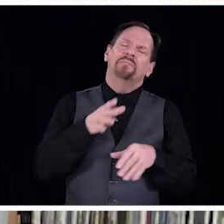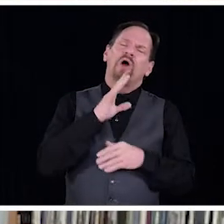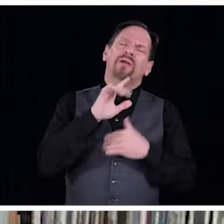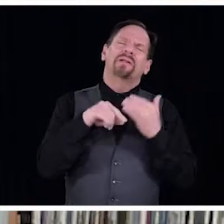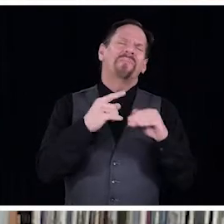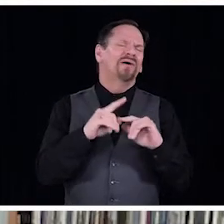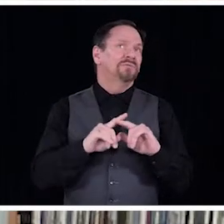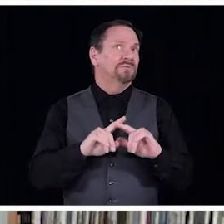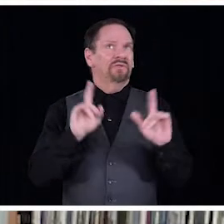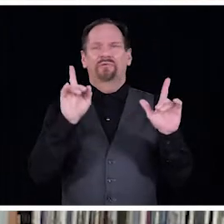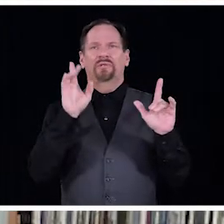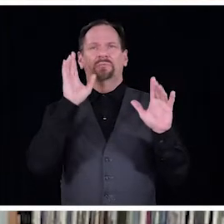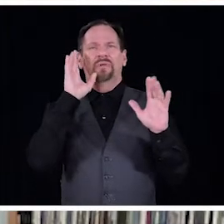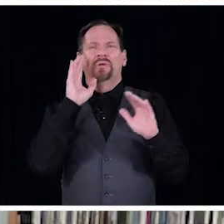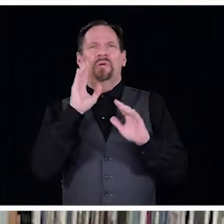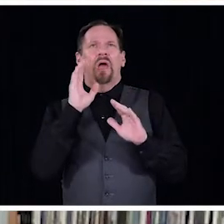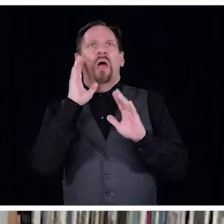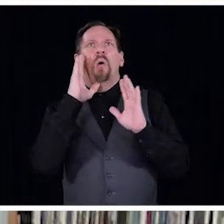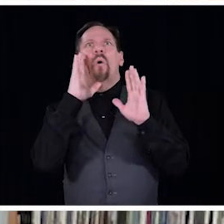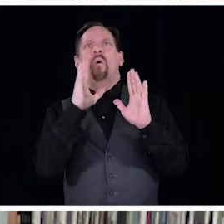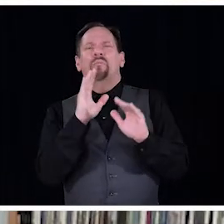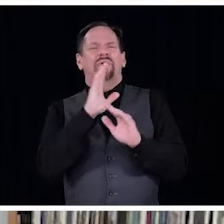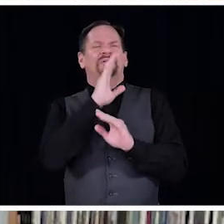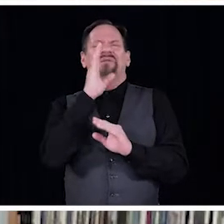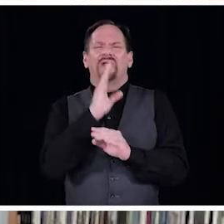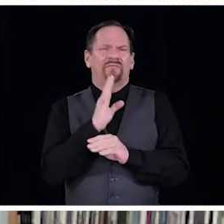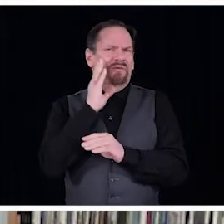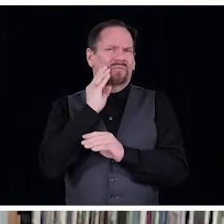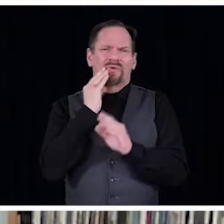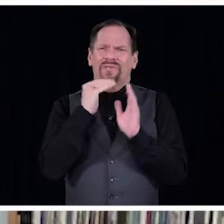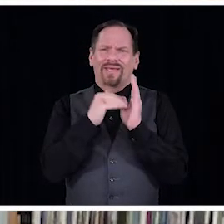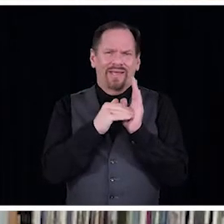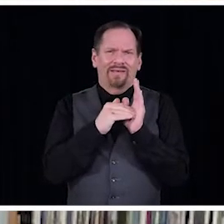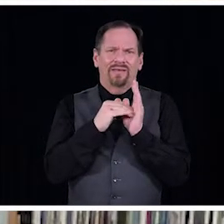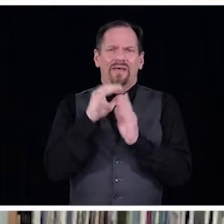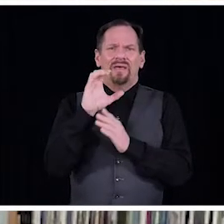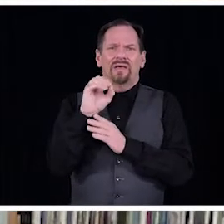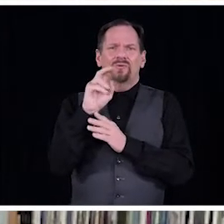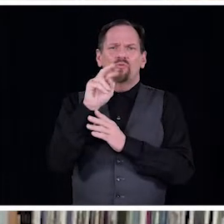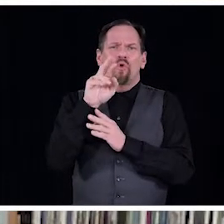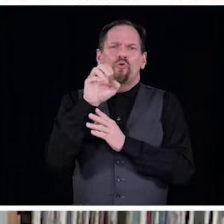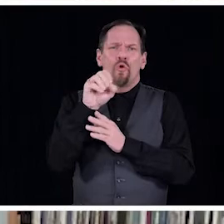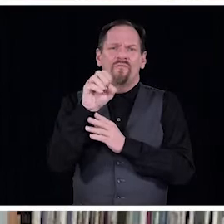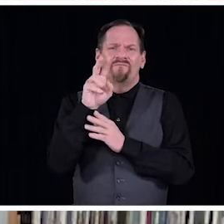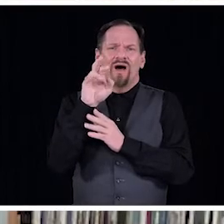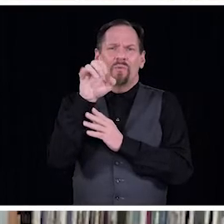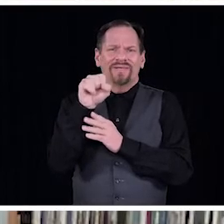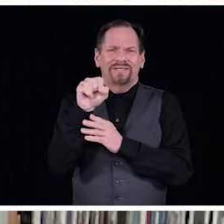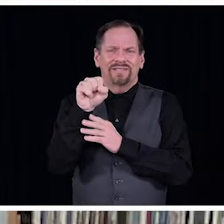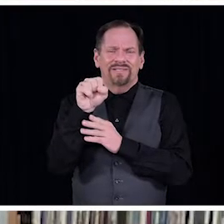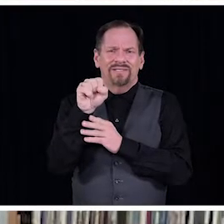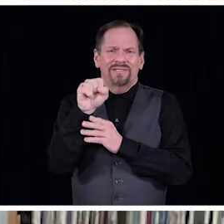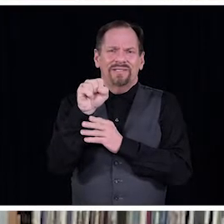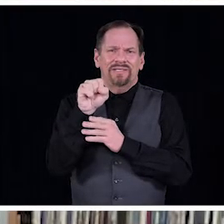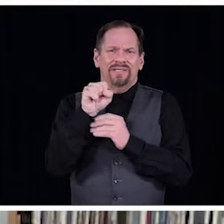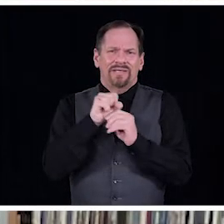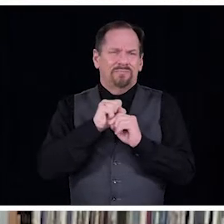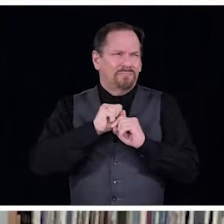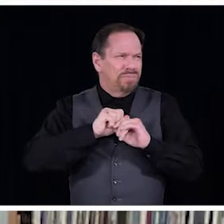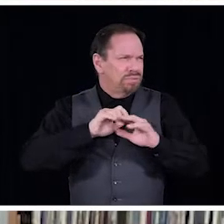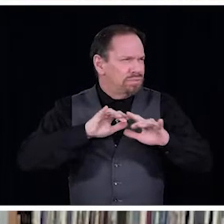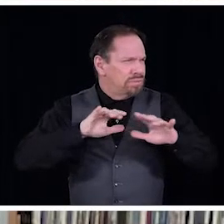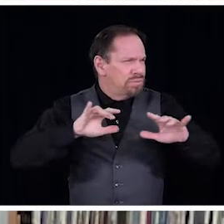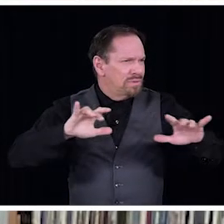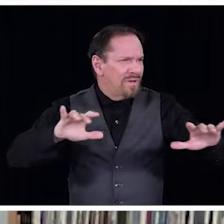circumstances that I hope will never have to be repeated. As the coronavirus pandemic has unfolded, I never felt such